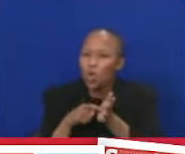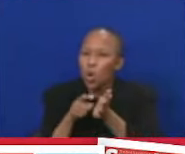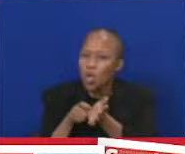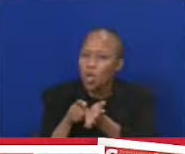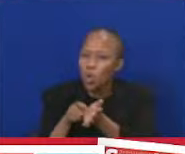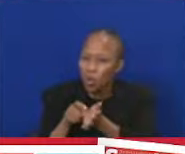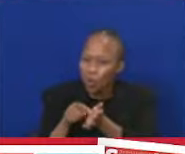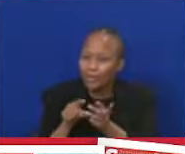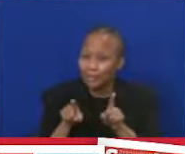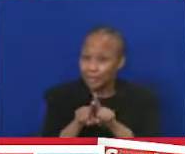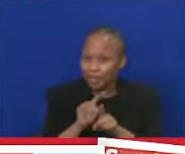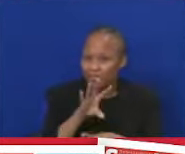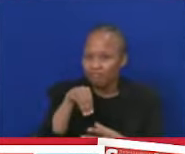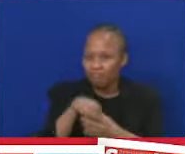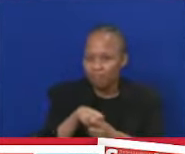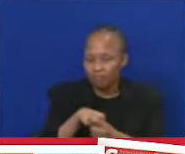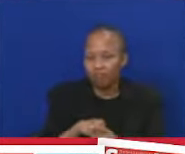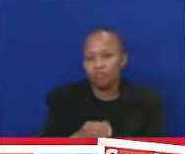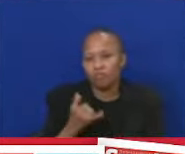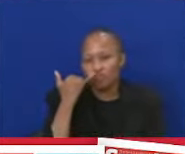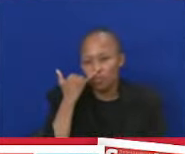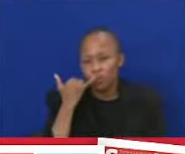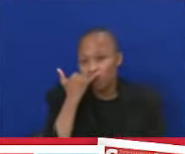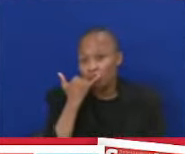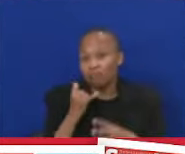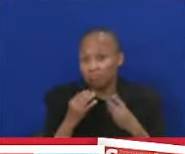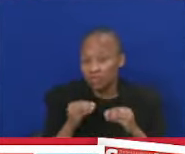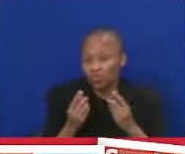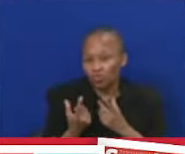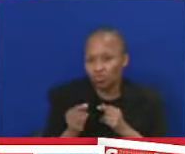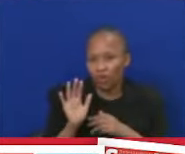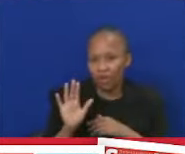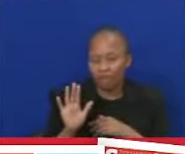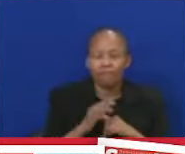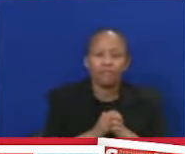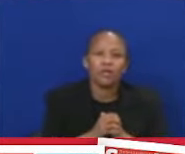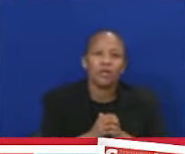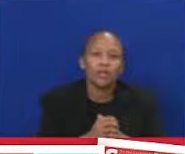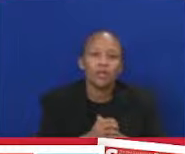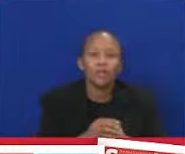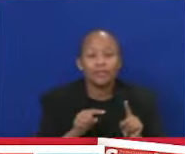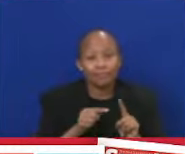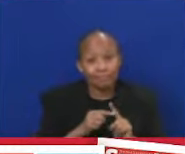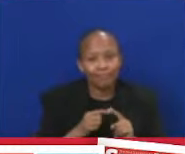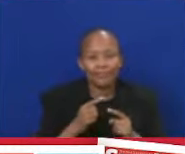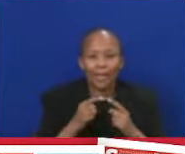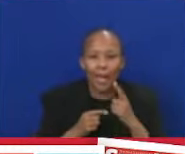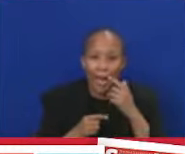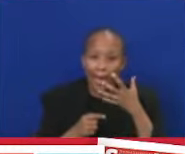He further informed us that he himself, Kate Mathala, had